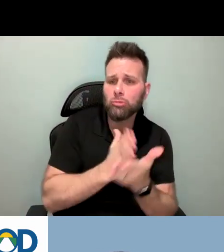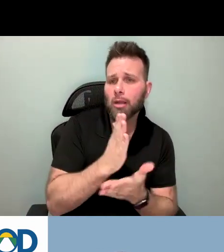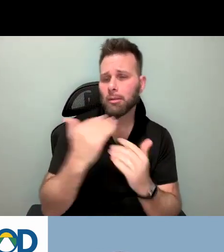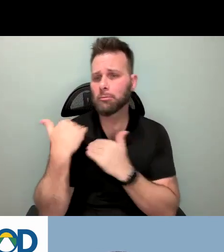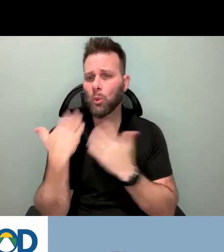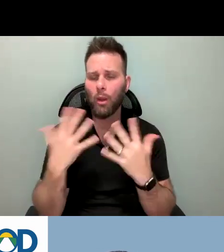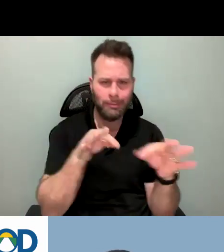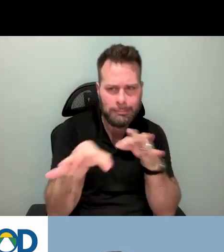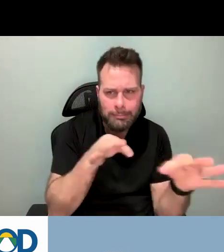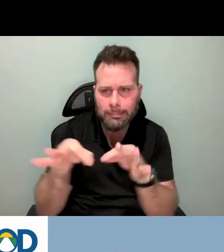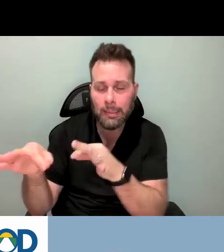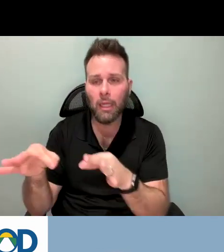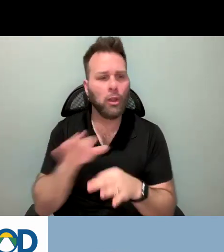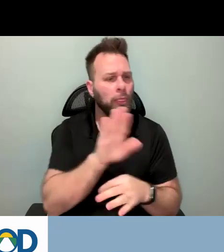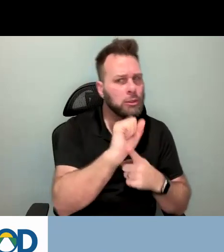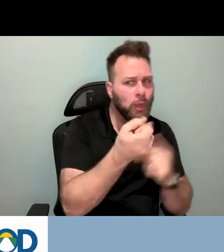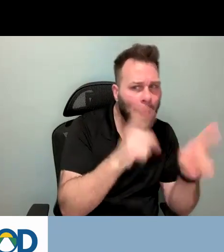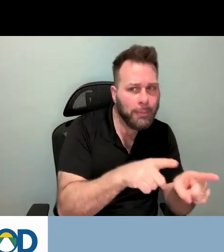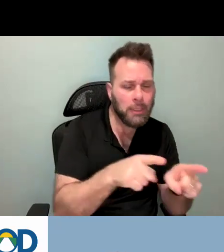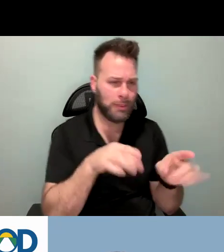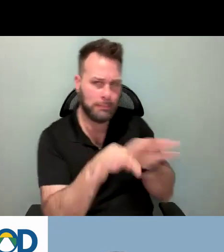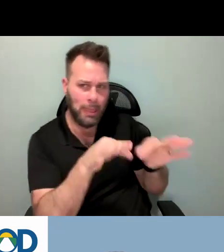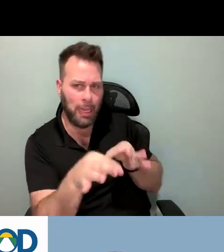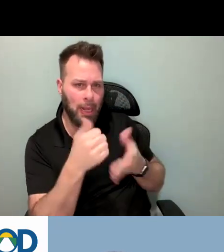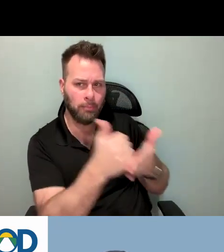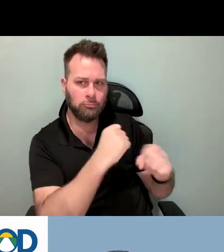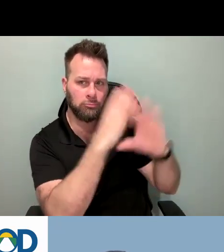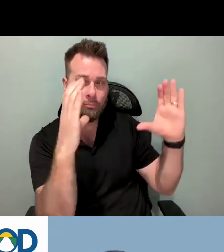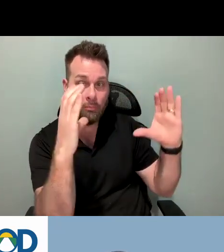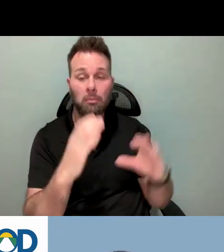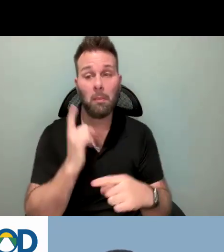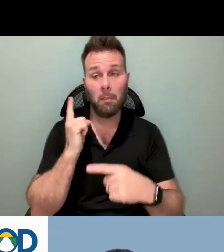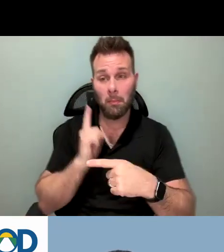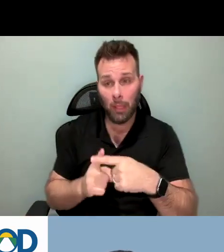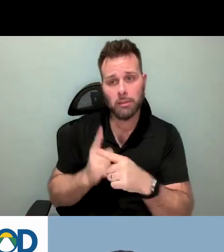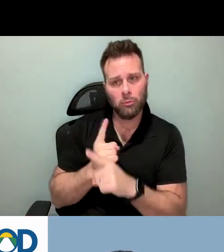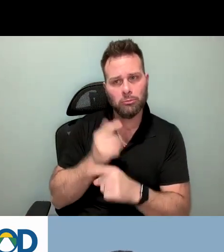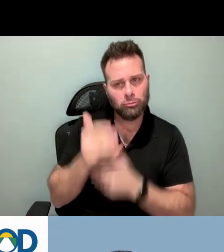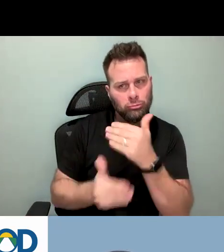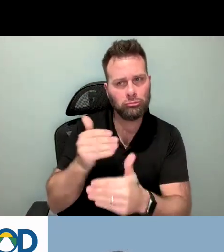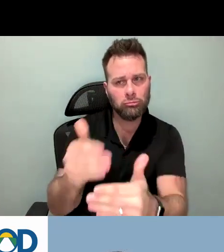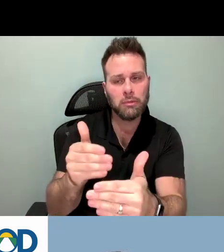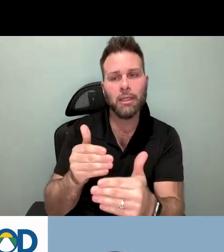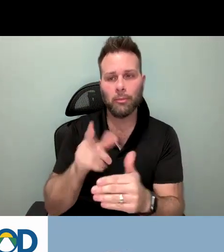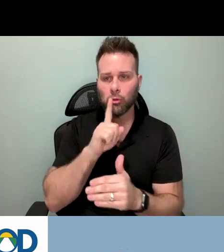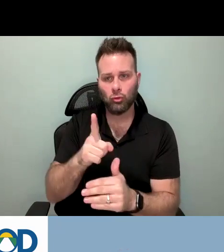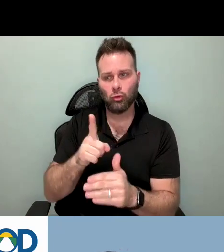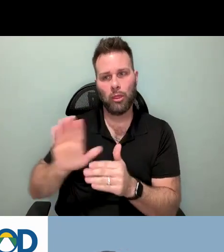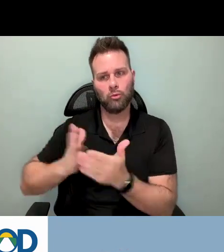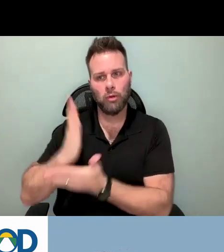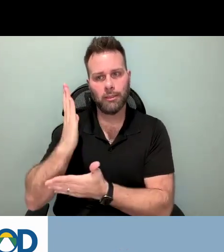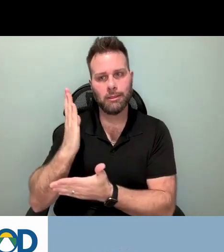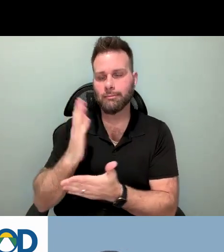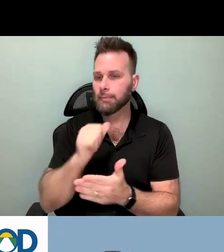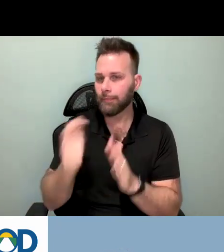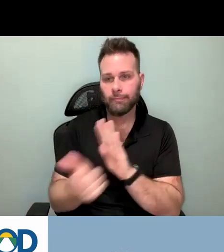to specifics to their situation, and practical steps they can take to assert their rights and comply with the law. So when we do this through